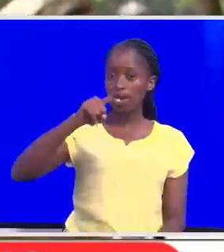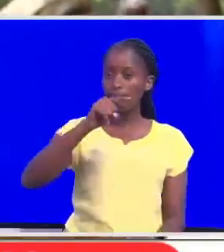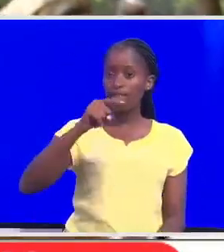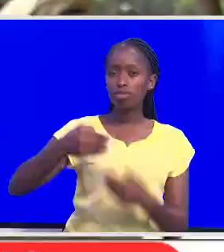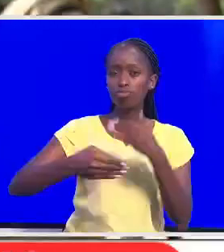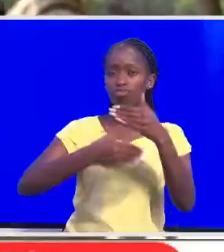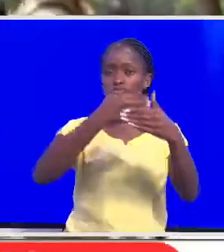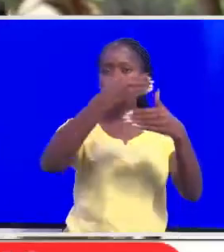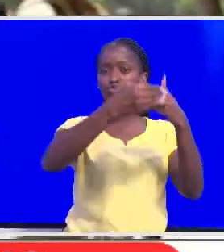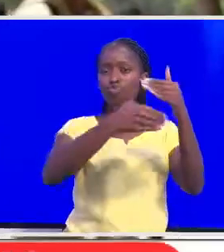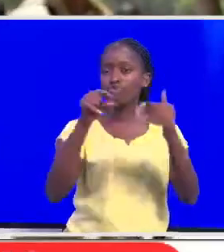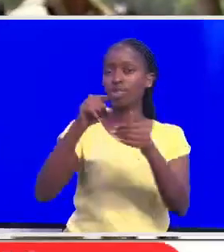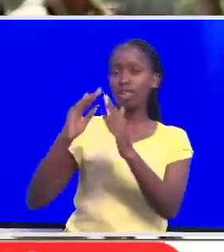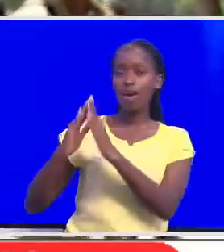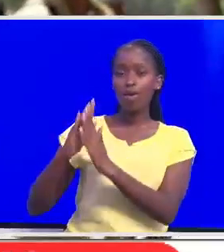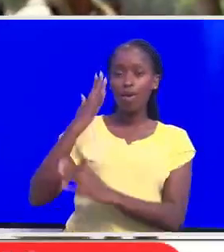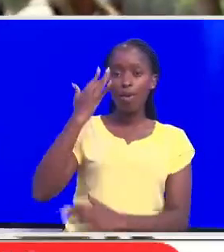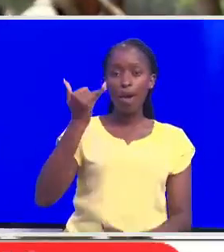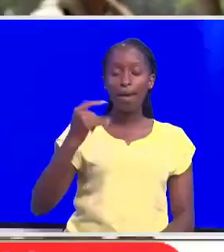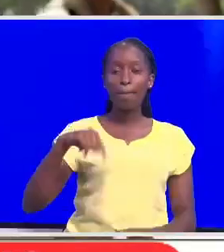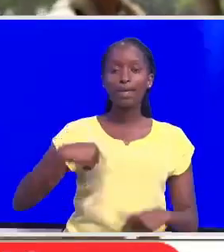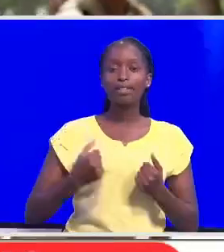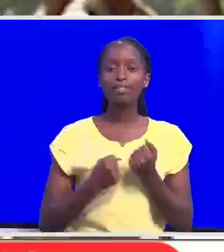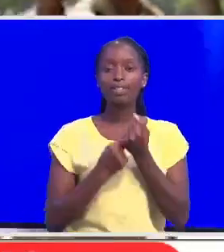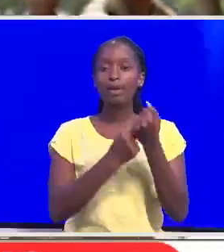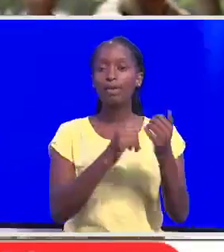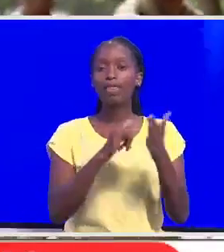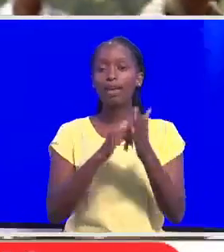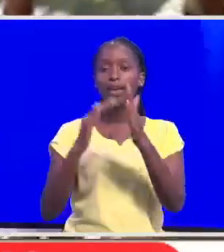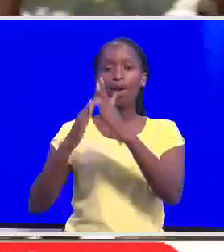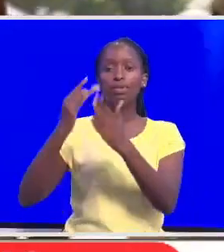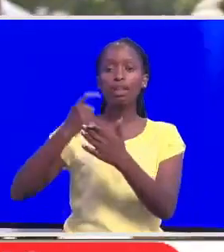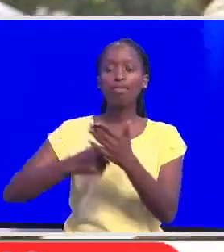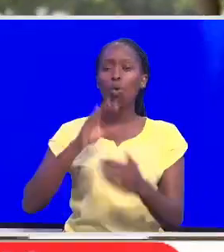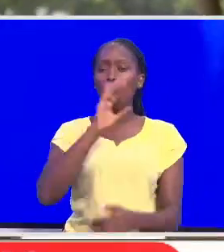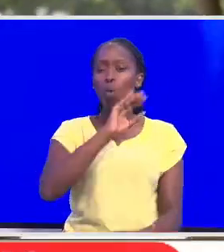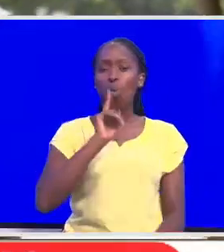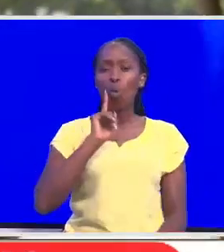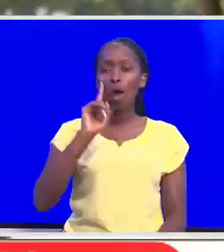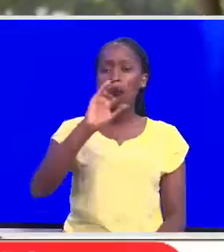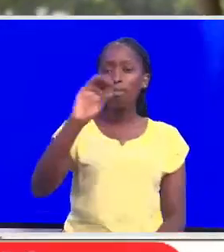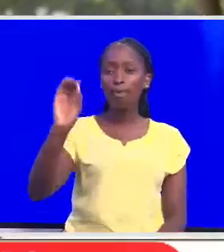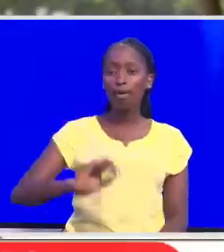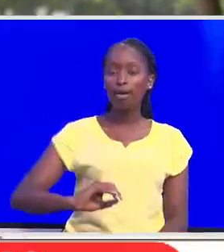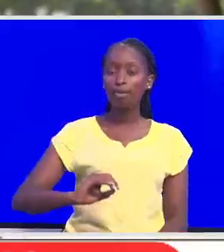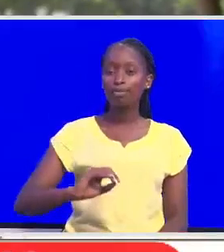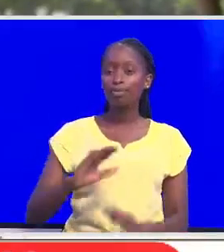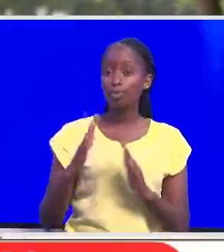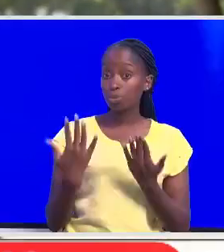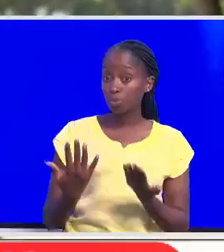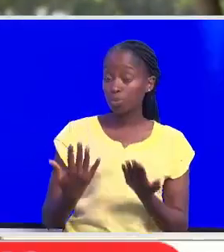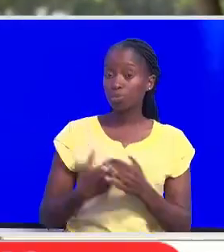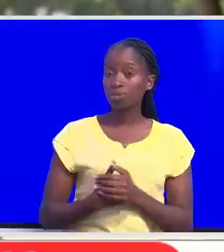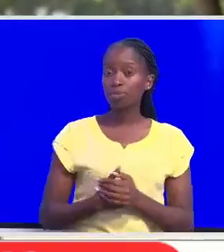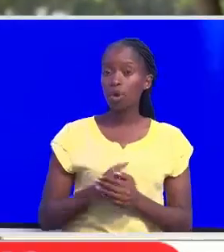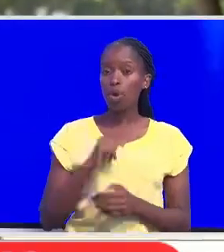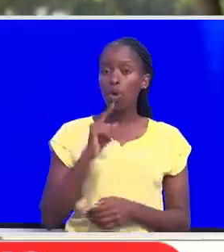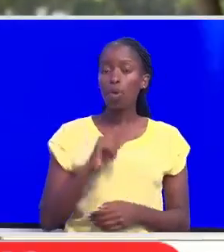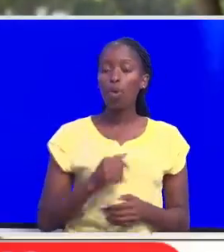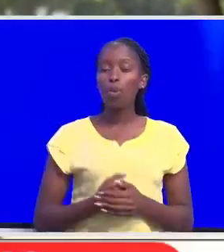built. I support the housing levy 100% because in one way or the